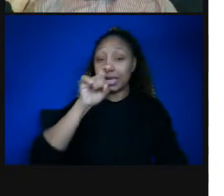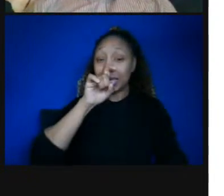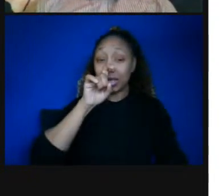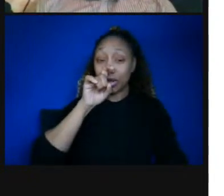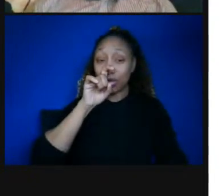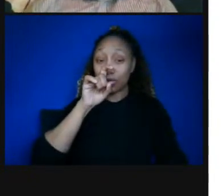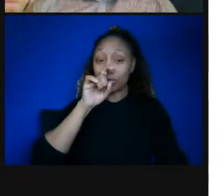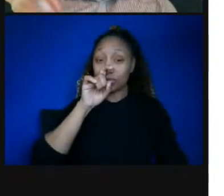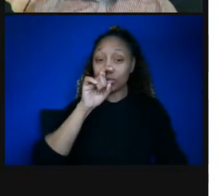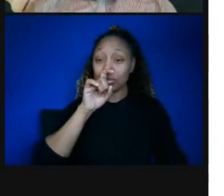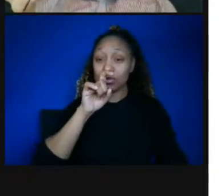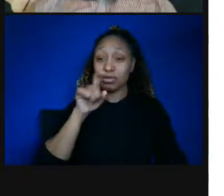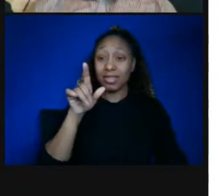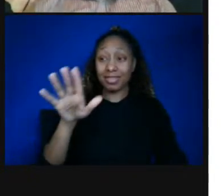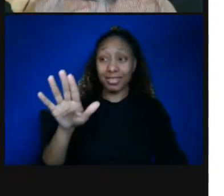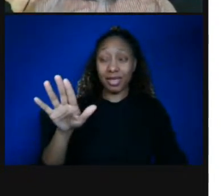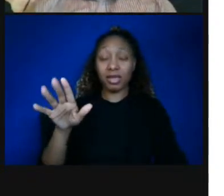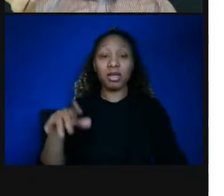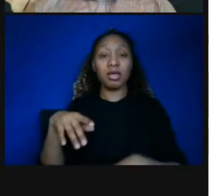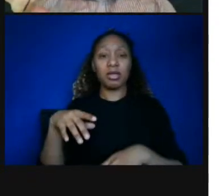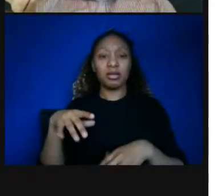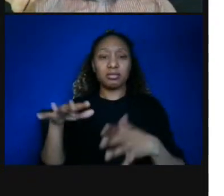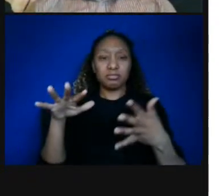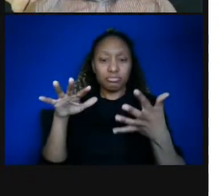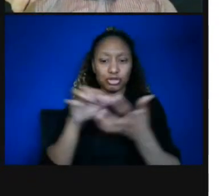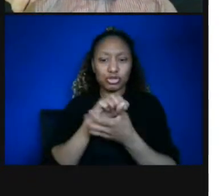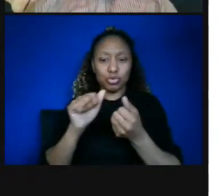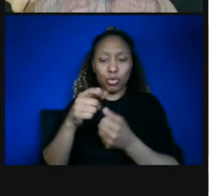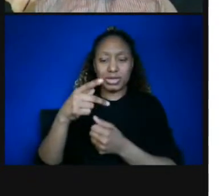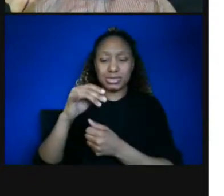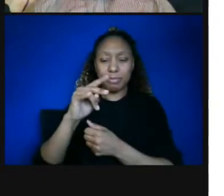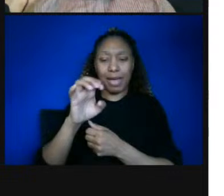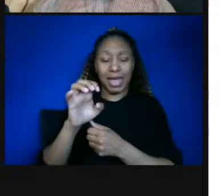produced by eagles kills pine trees, which the Mayaisuwàk told